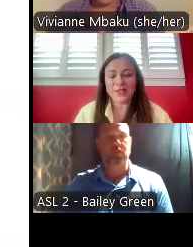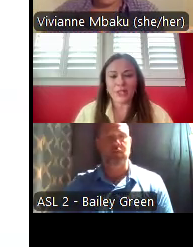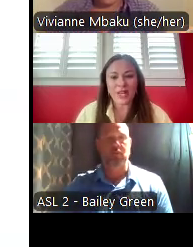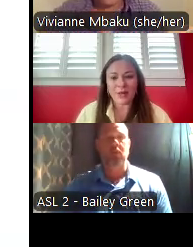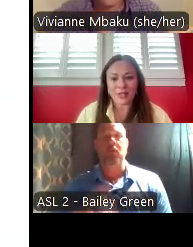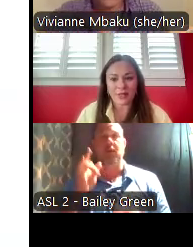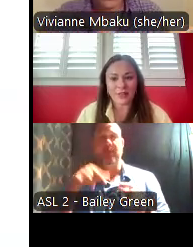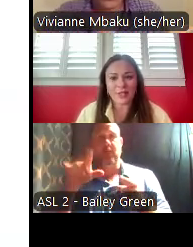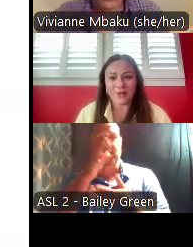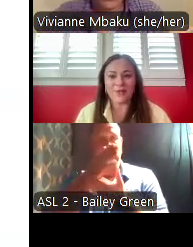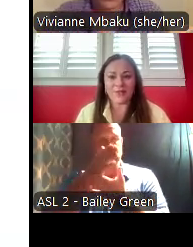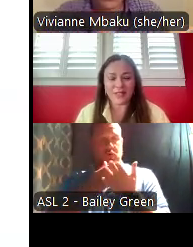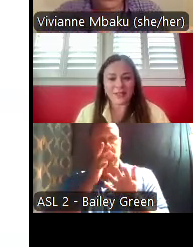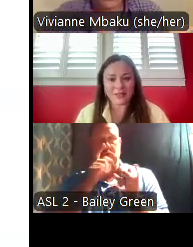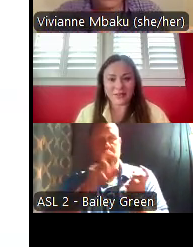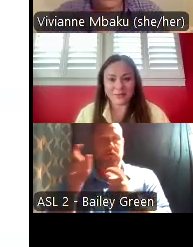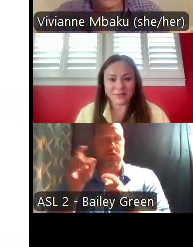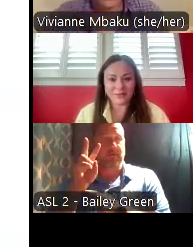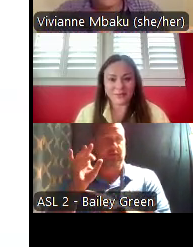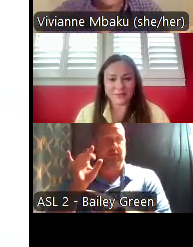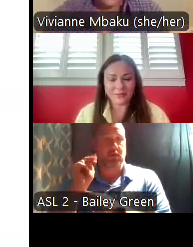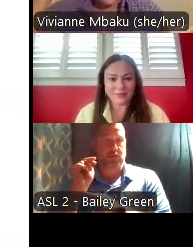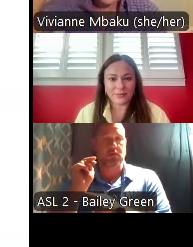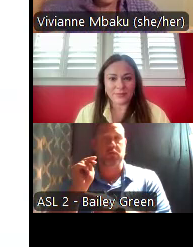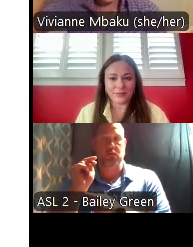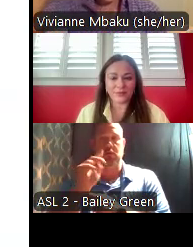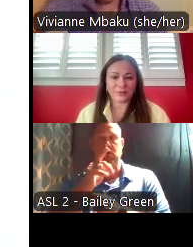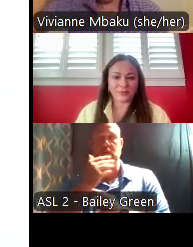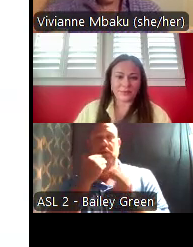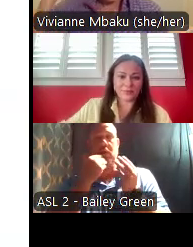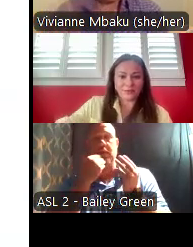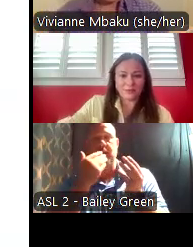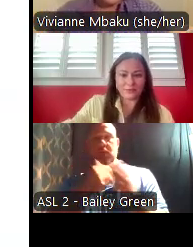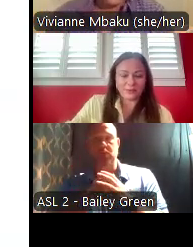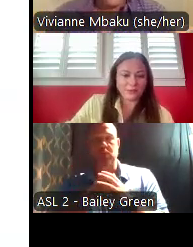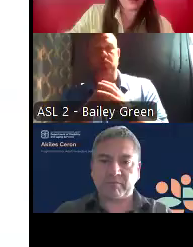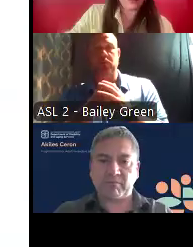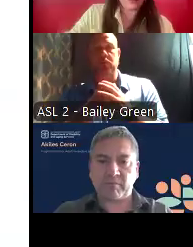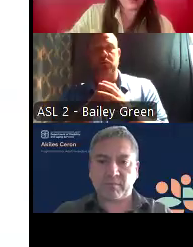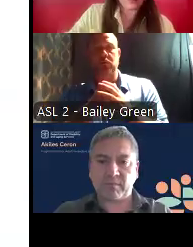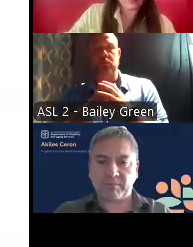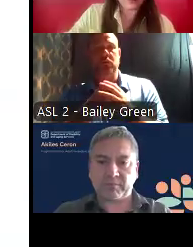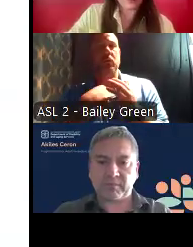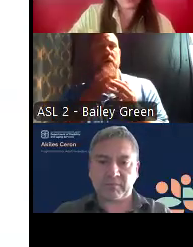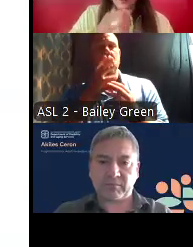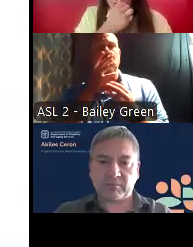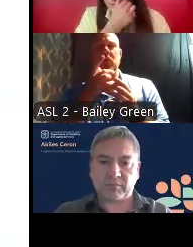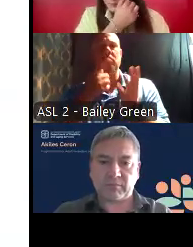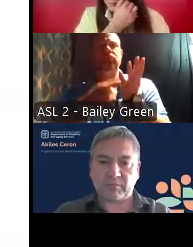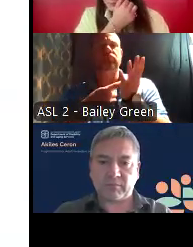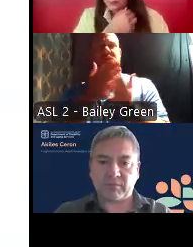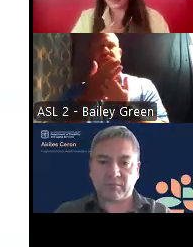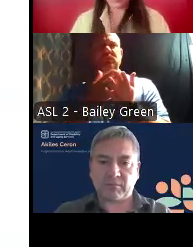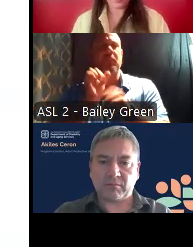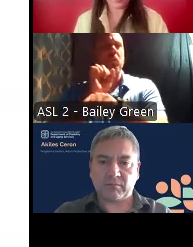For this portion, I'll turn it over to Vivian. Thanks, Berta. So we're just going to go over some of the work that we've